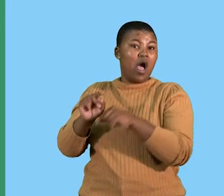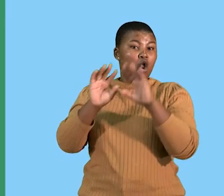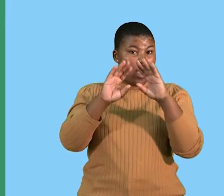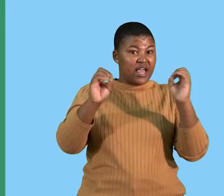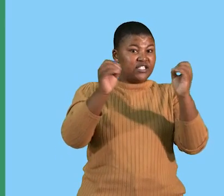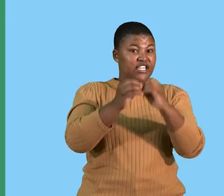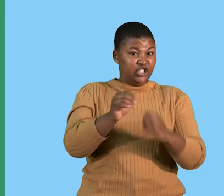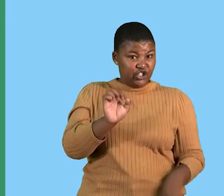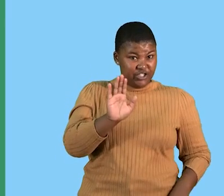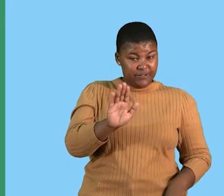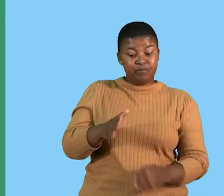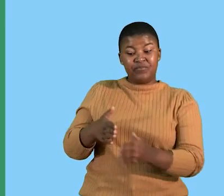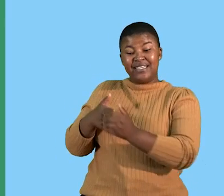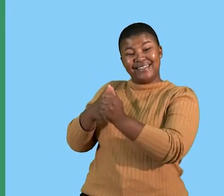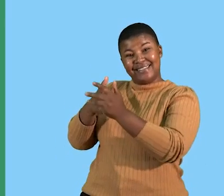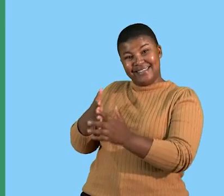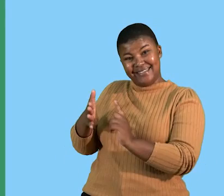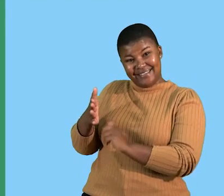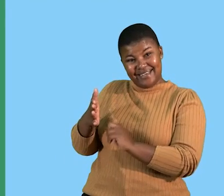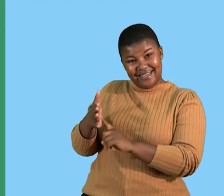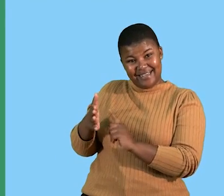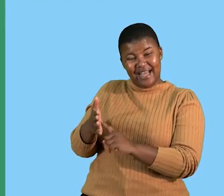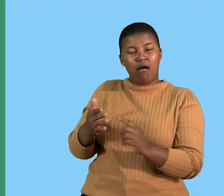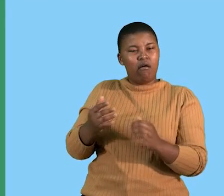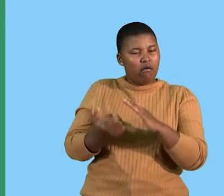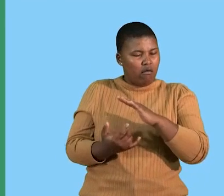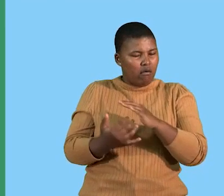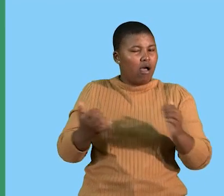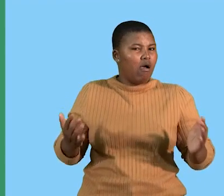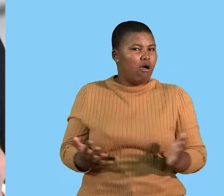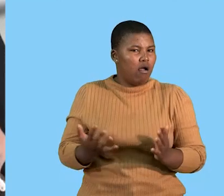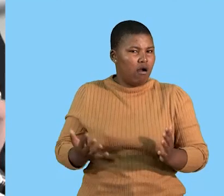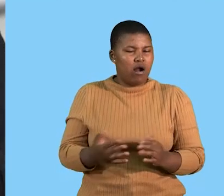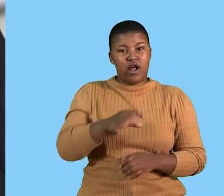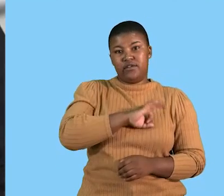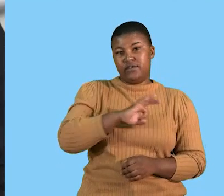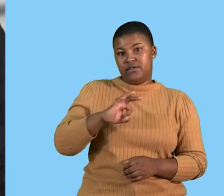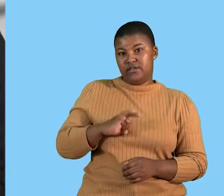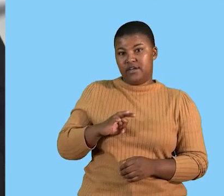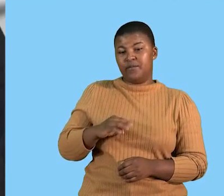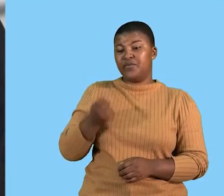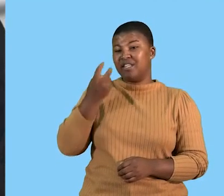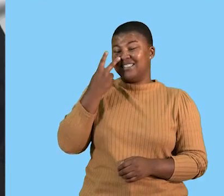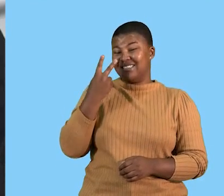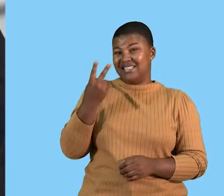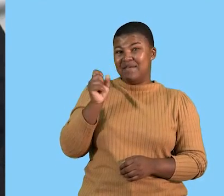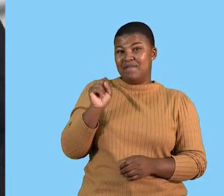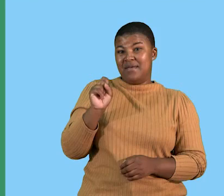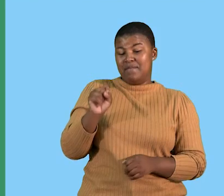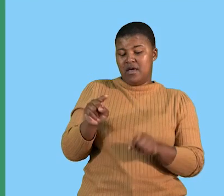to the ability to inspire our employees. Now, if you look at this little block here at the